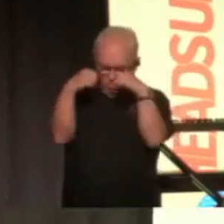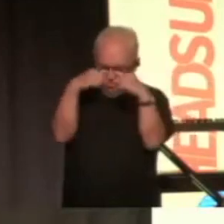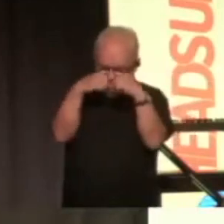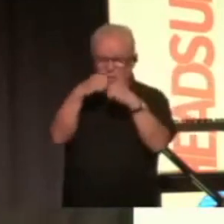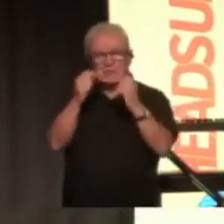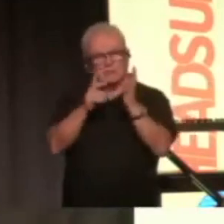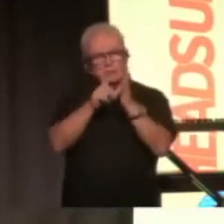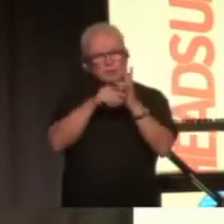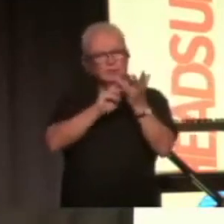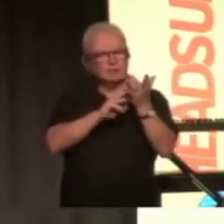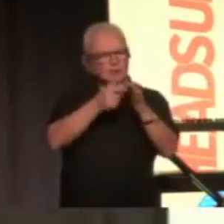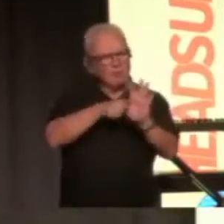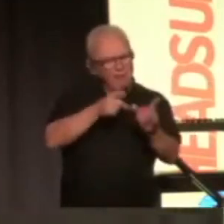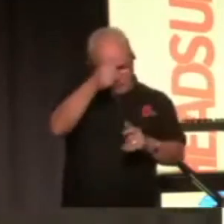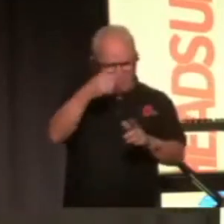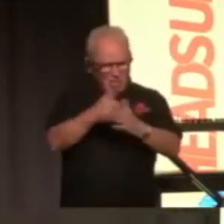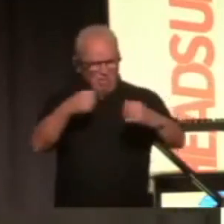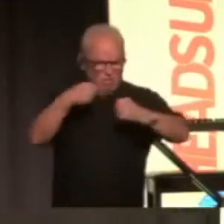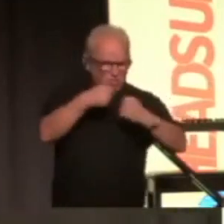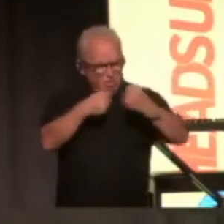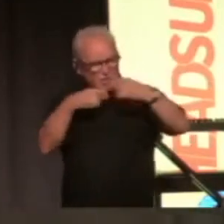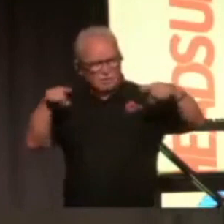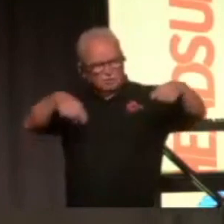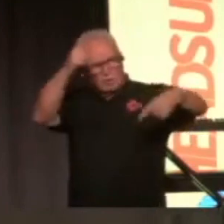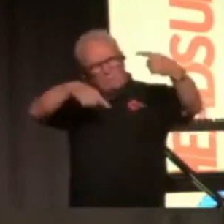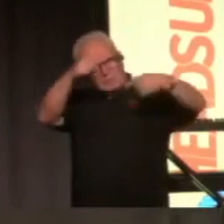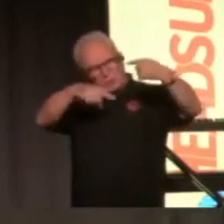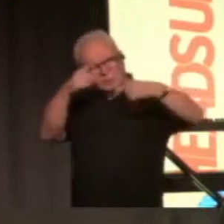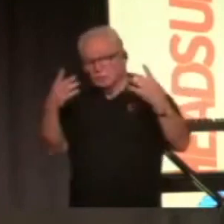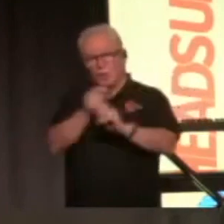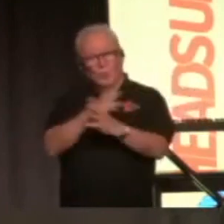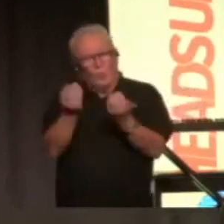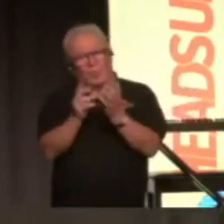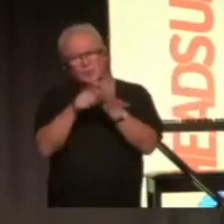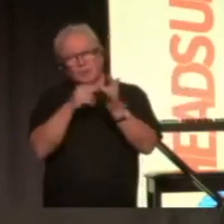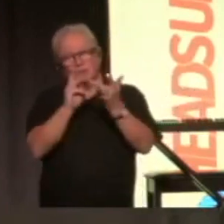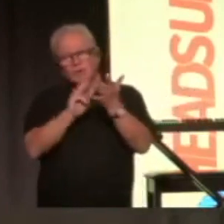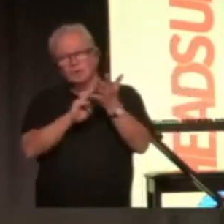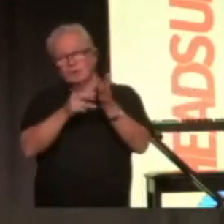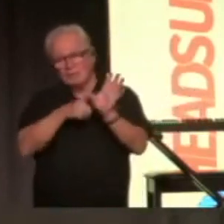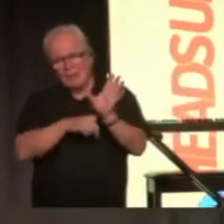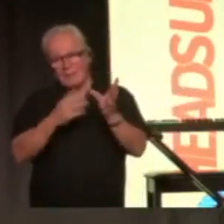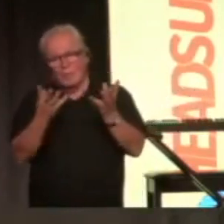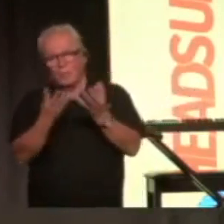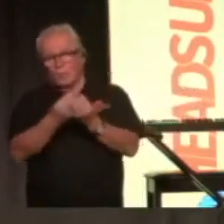You know what I was like, come on, Jimmy. You're like a head button competition, only it's not with Jimmy, it's with the enemy.